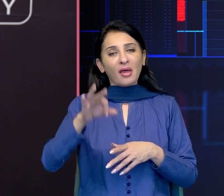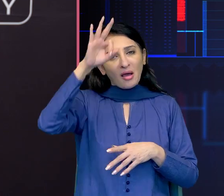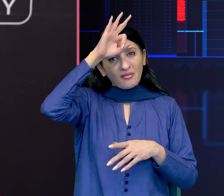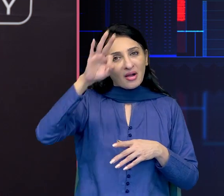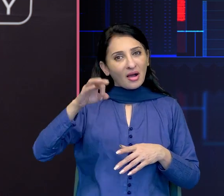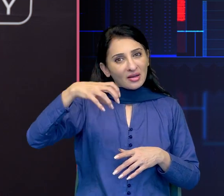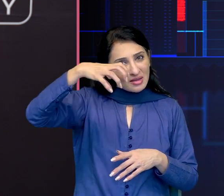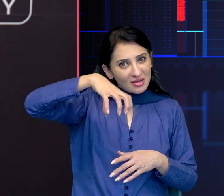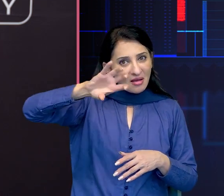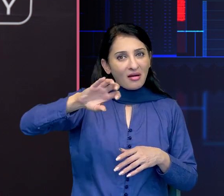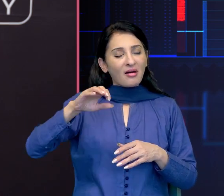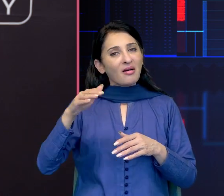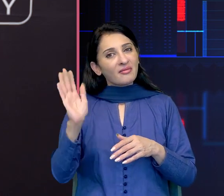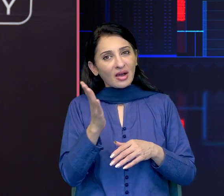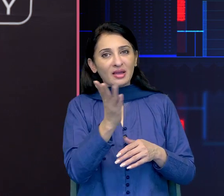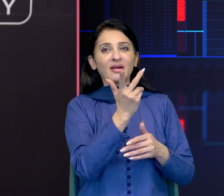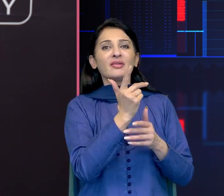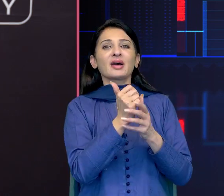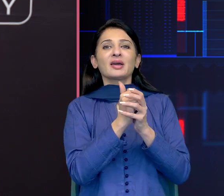Afghanistan, Bhutan,